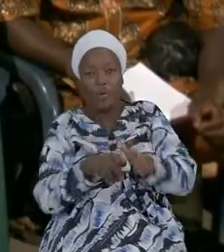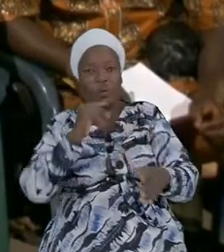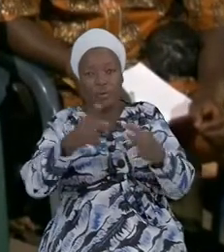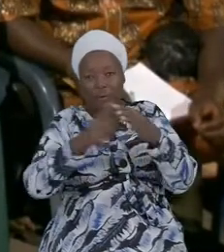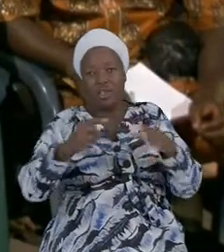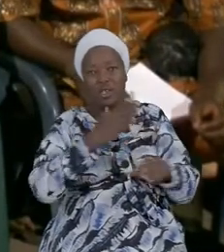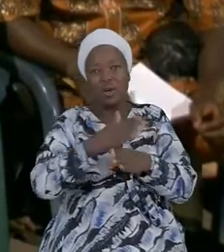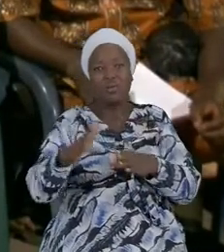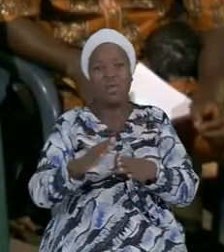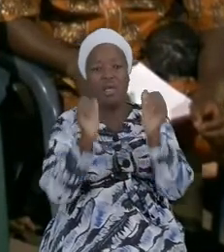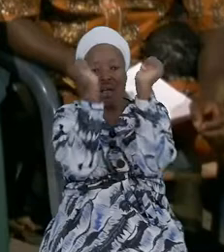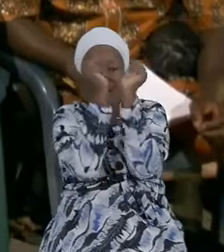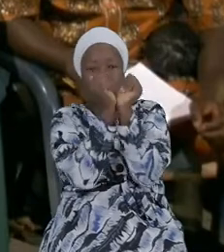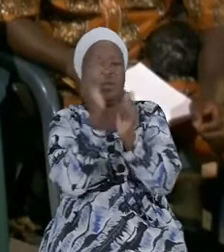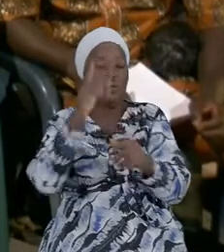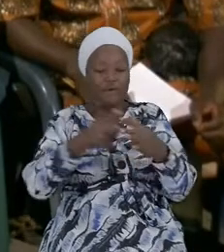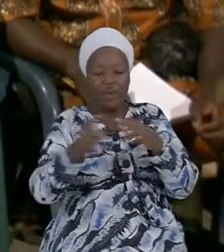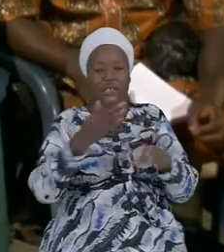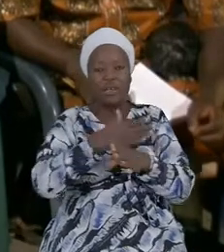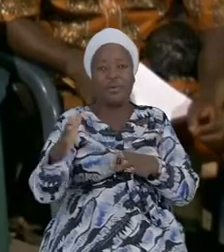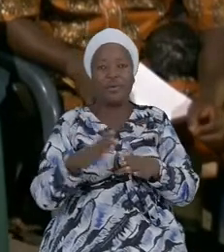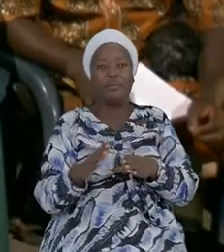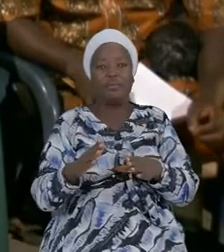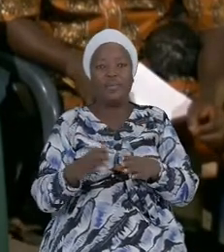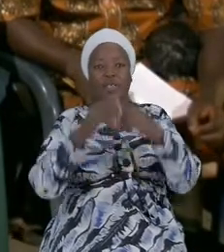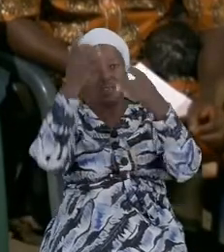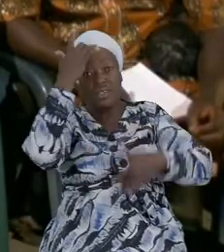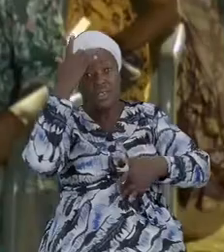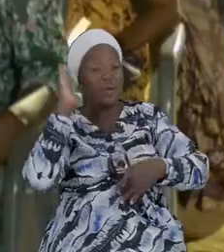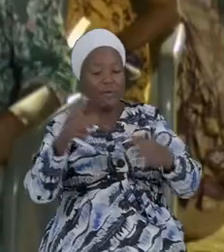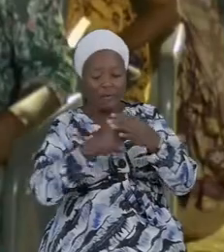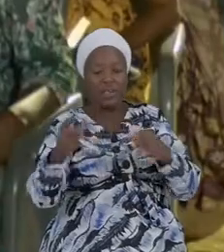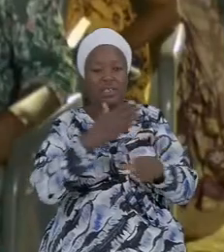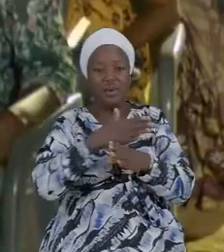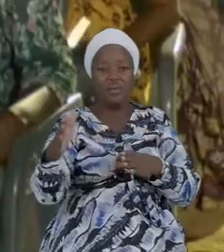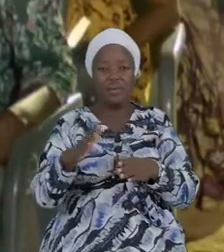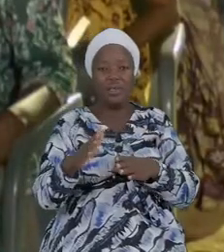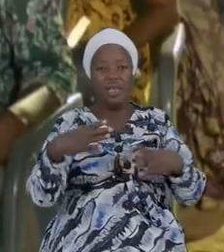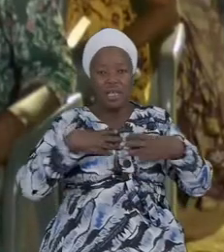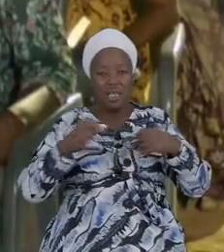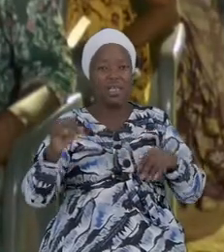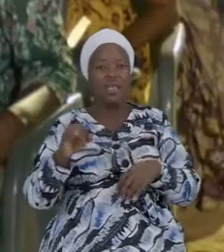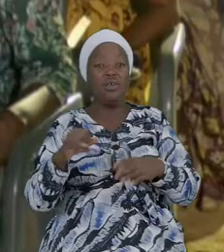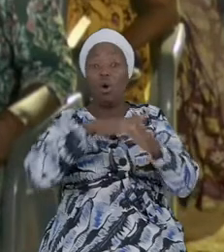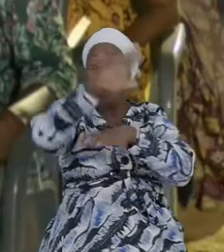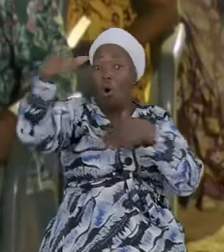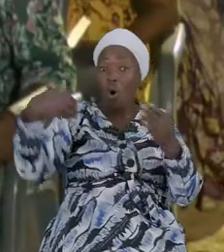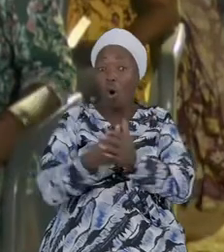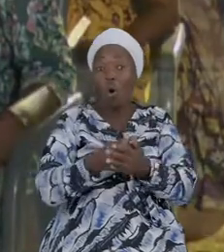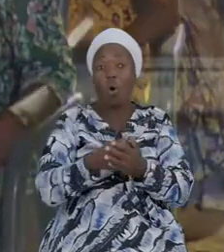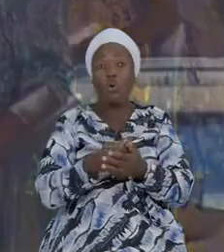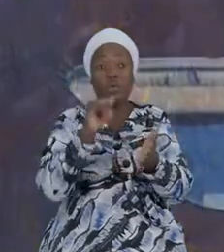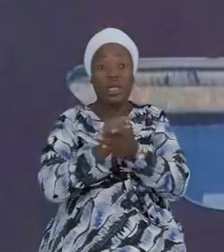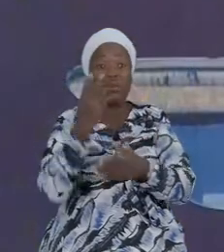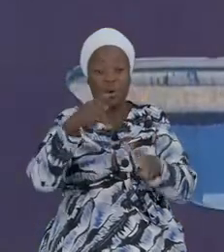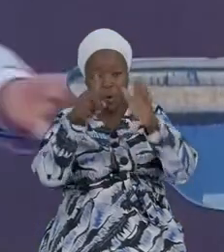away. Amen. Captivity will vanish away. Amen. Sickness will vanish away. Healing all that were